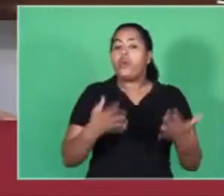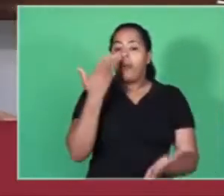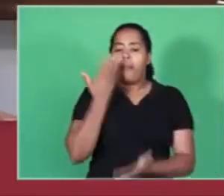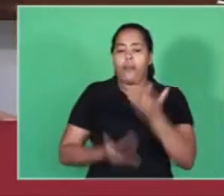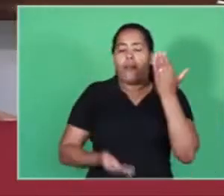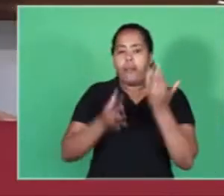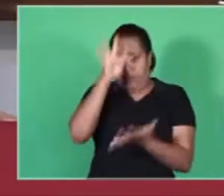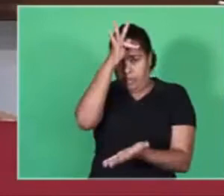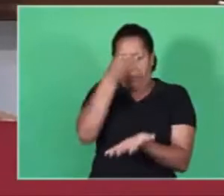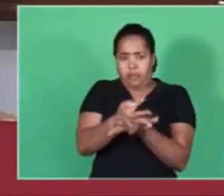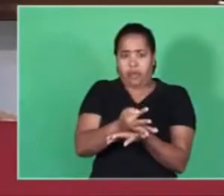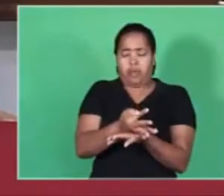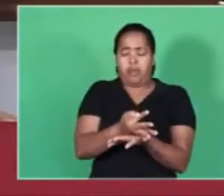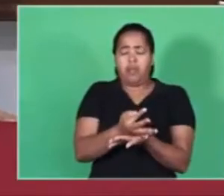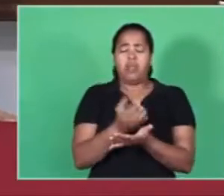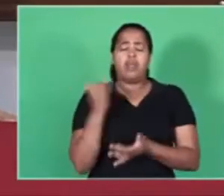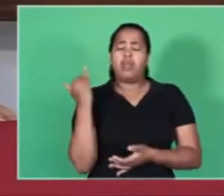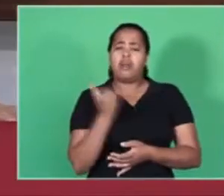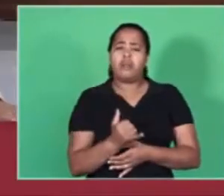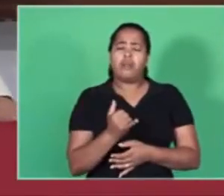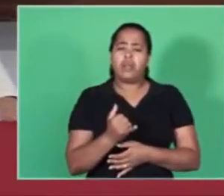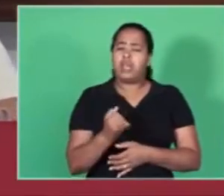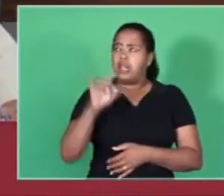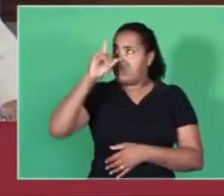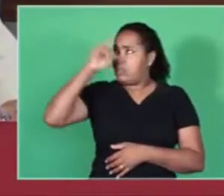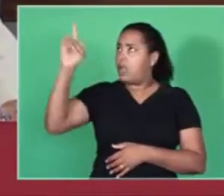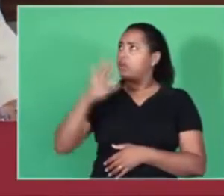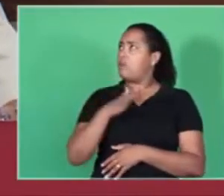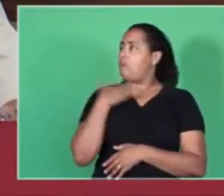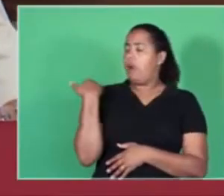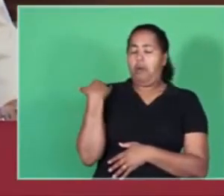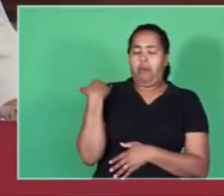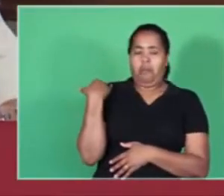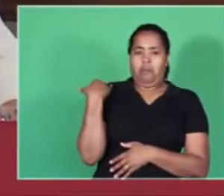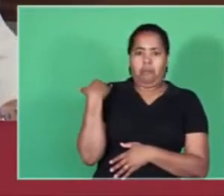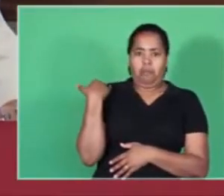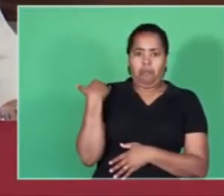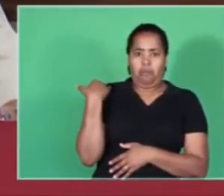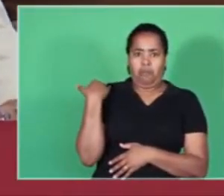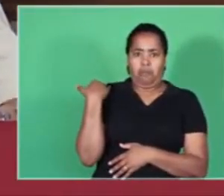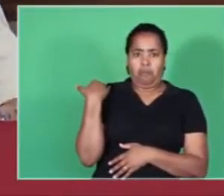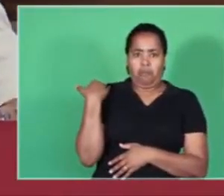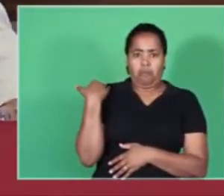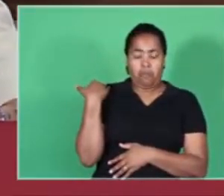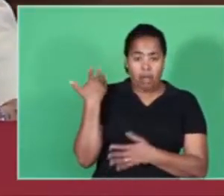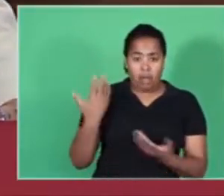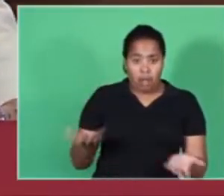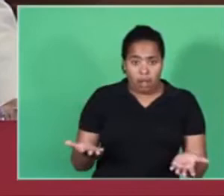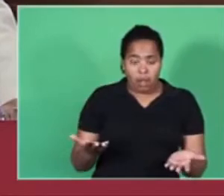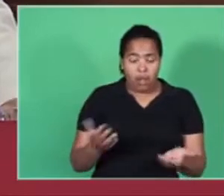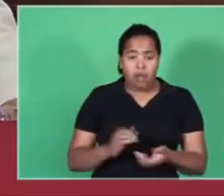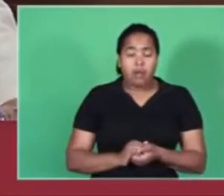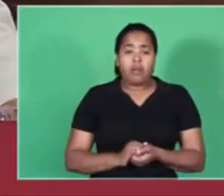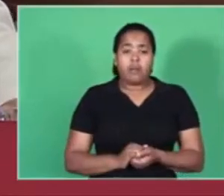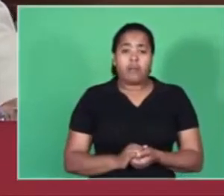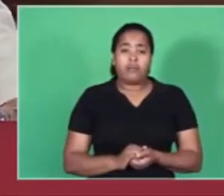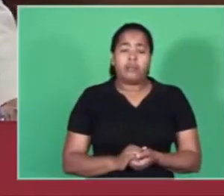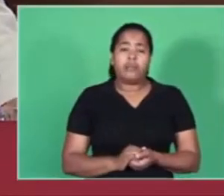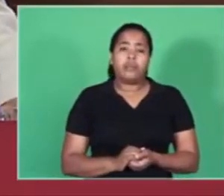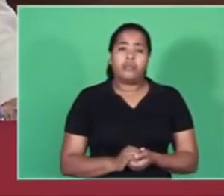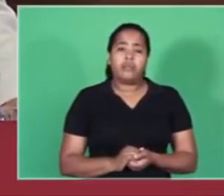faith. So what did he say? God died. He wrote a defense,